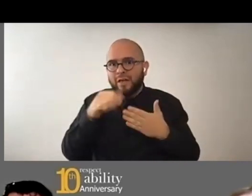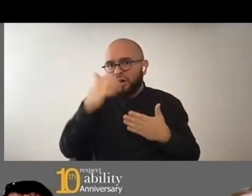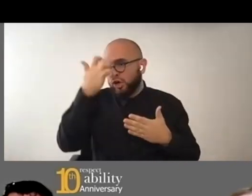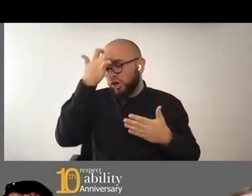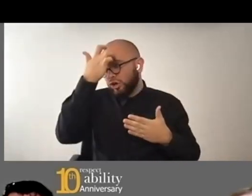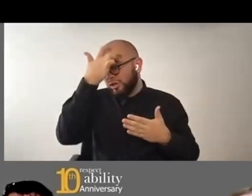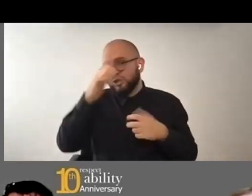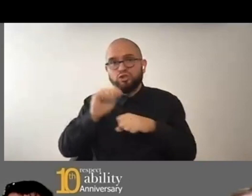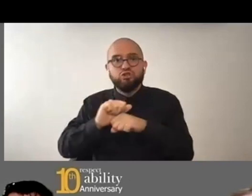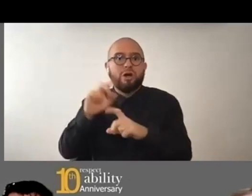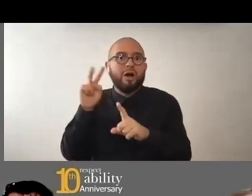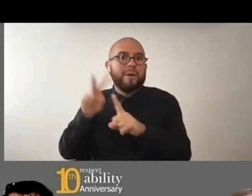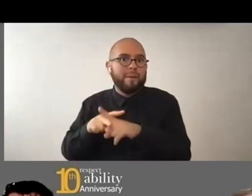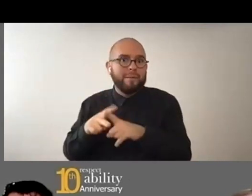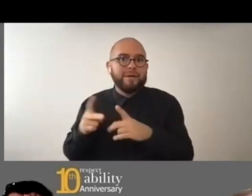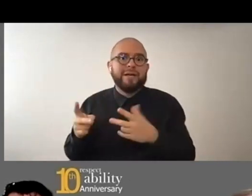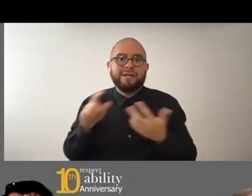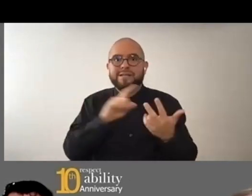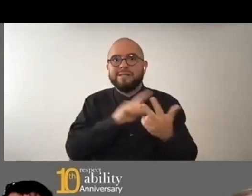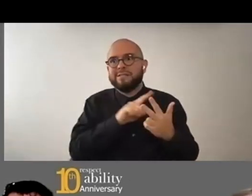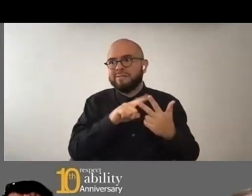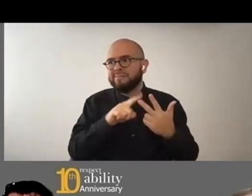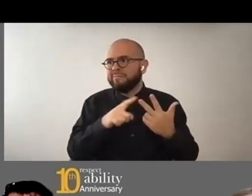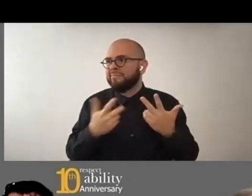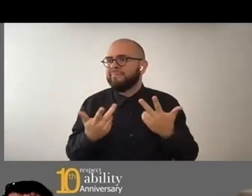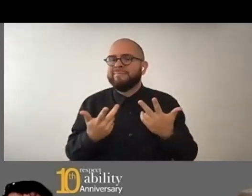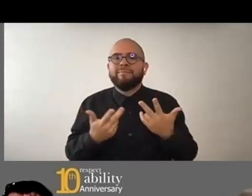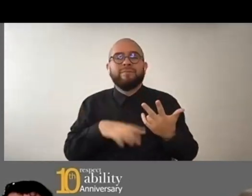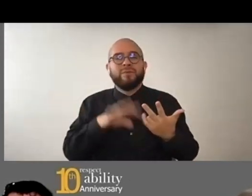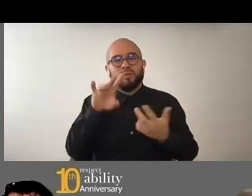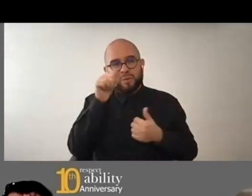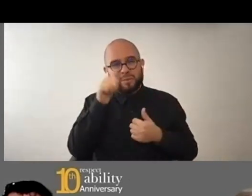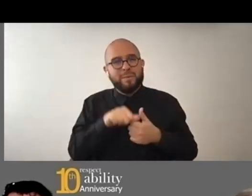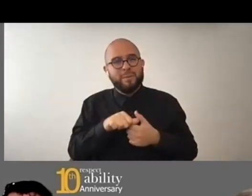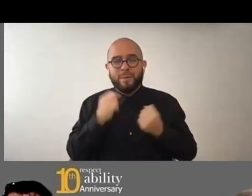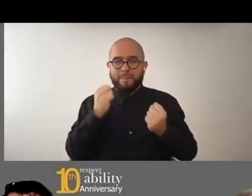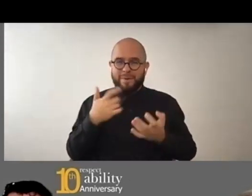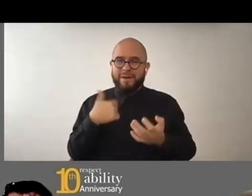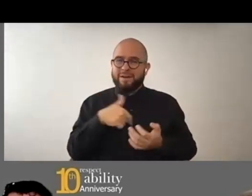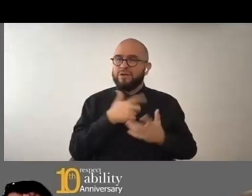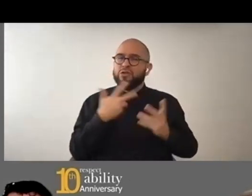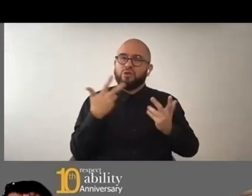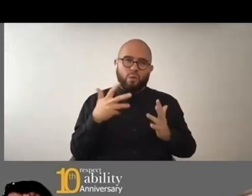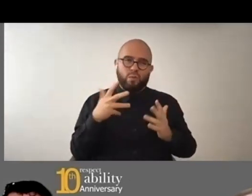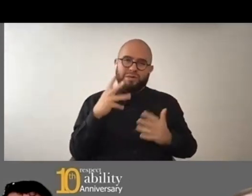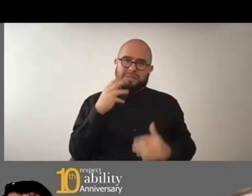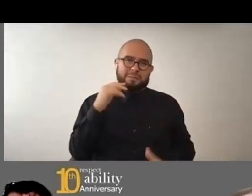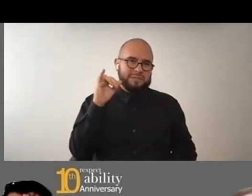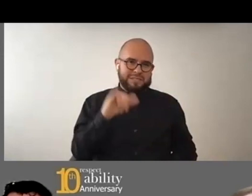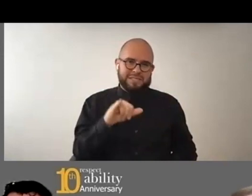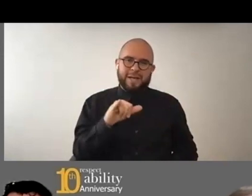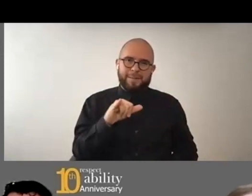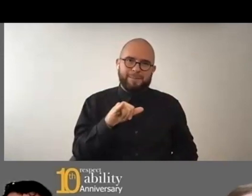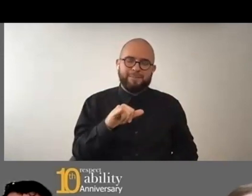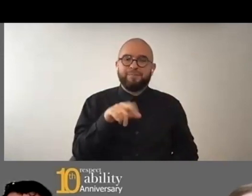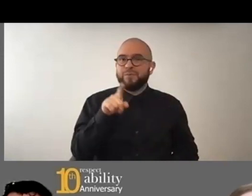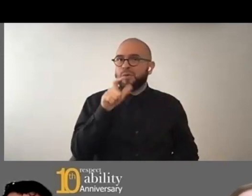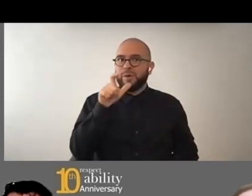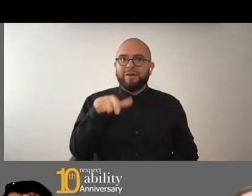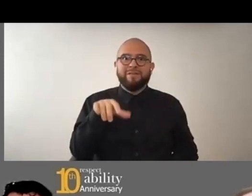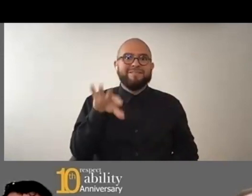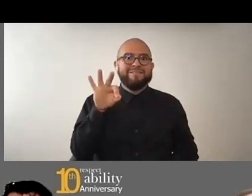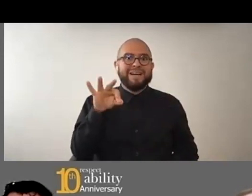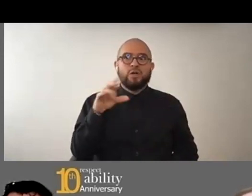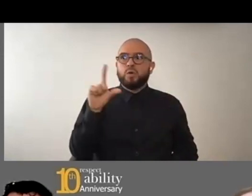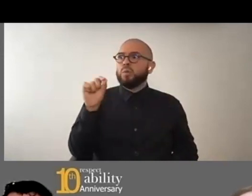job applications, take heart that a lot of us have been there, and you don't have to find 20 jobs. You